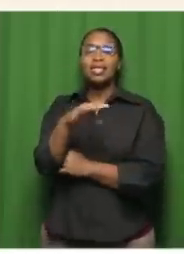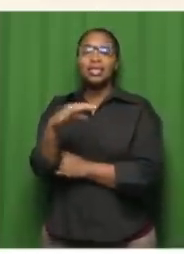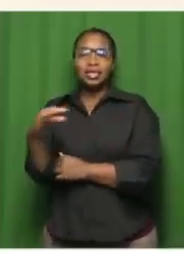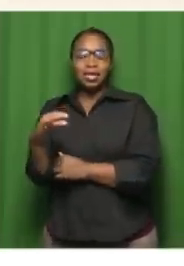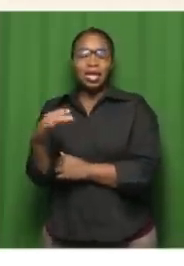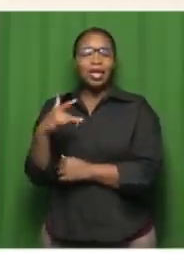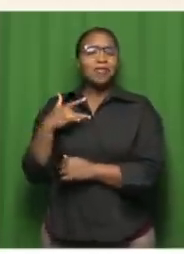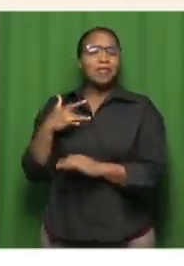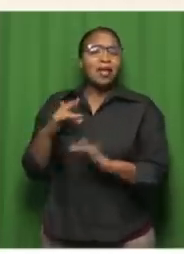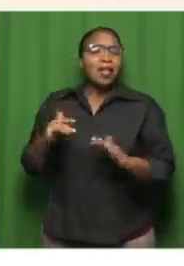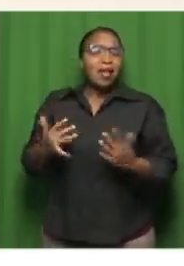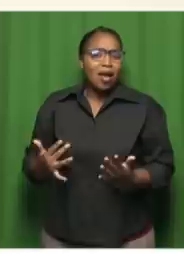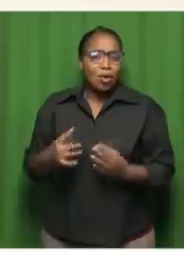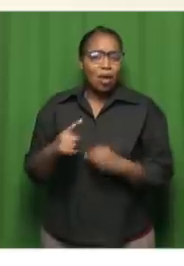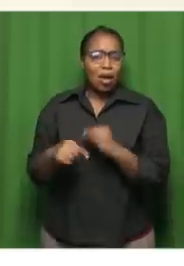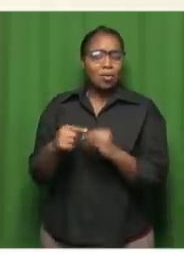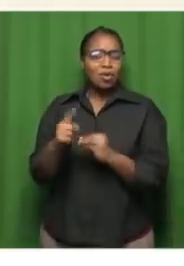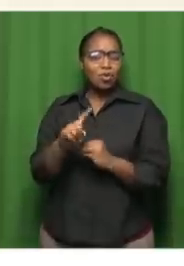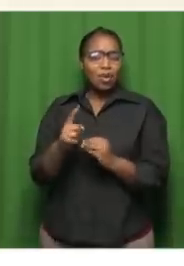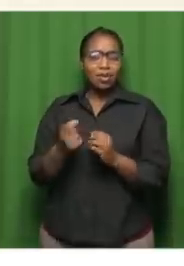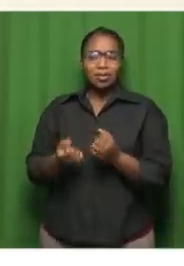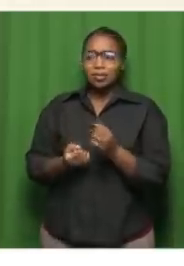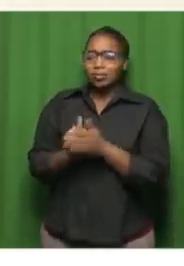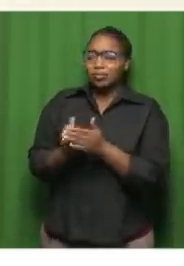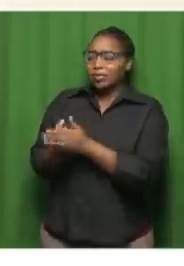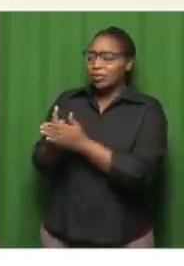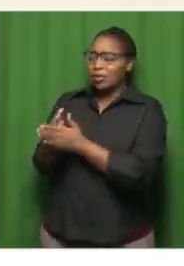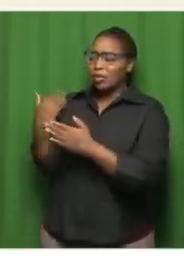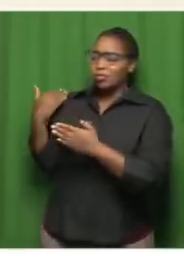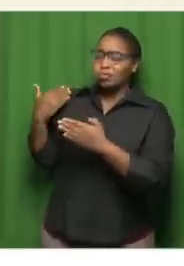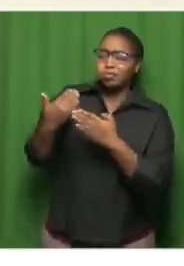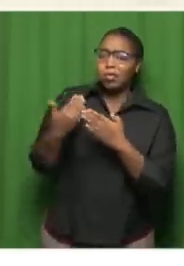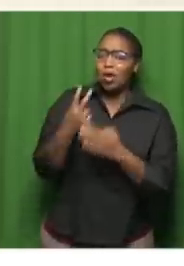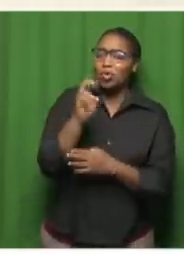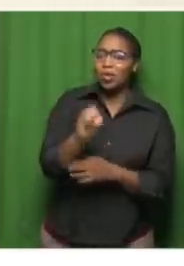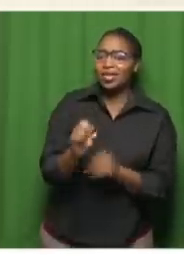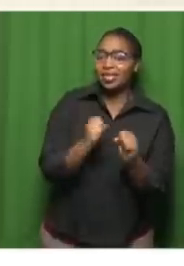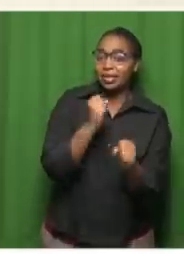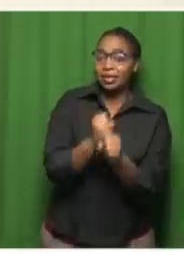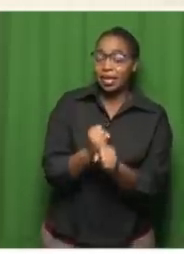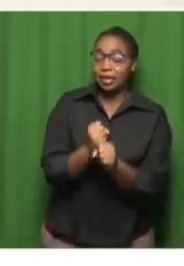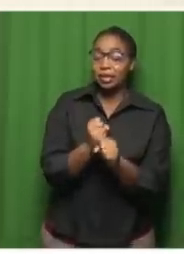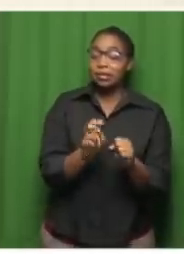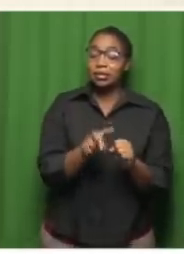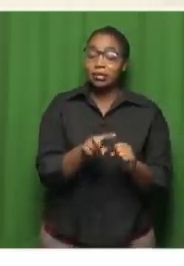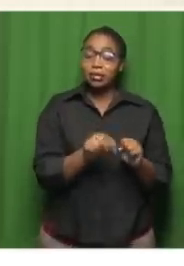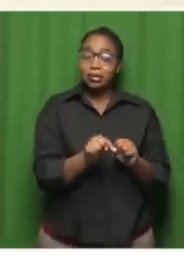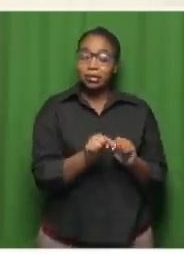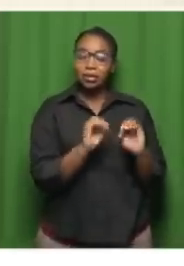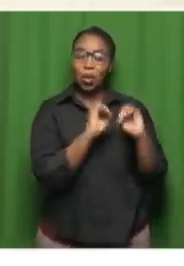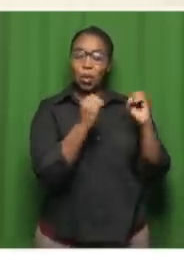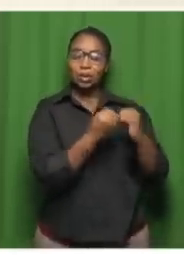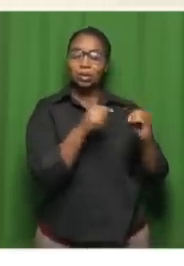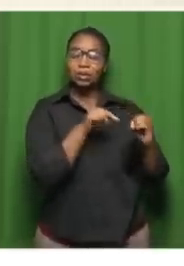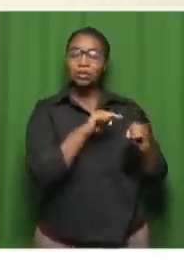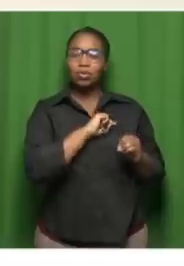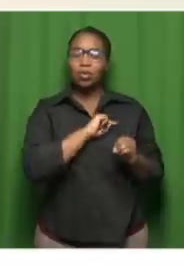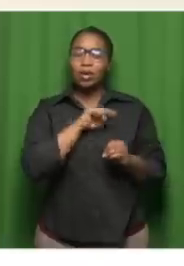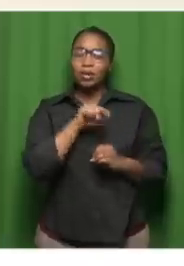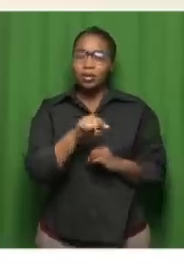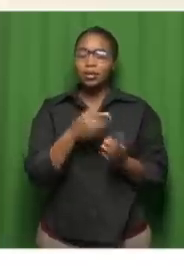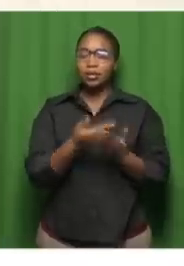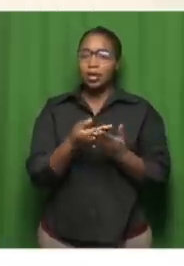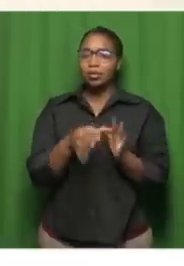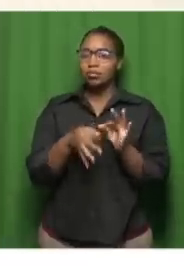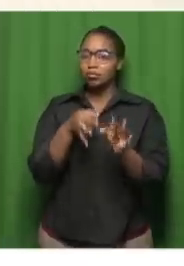the past two decades within this glorious organization, because that will determine whether their electoral